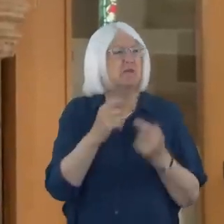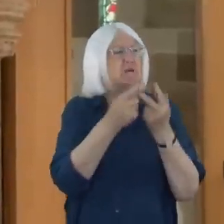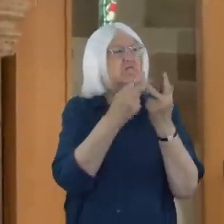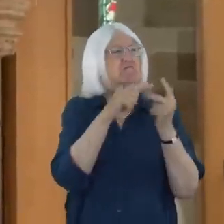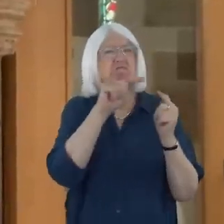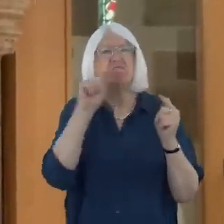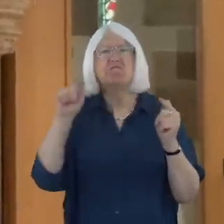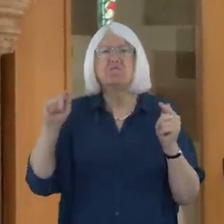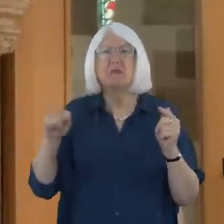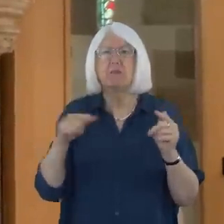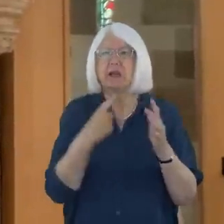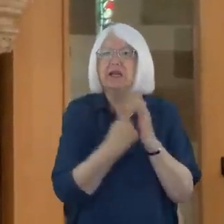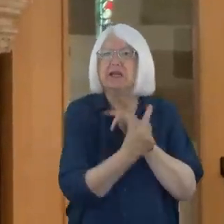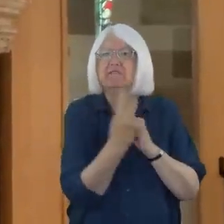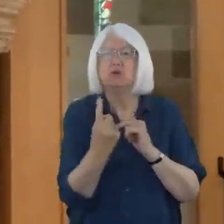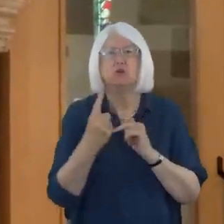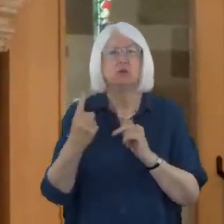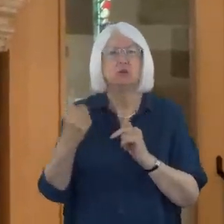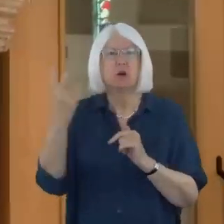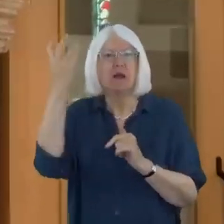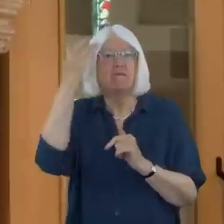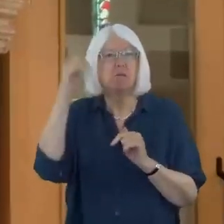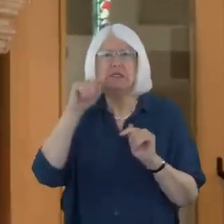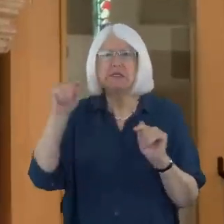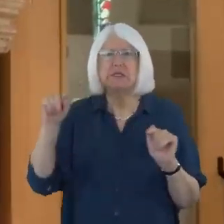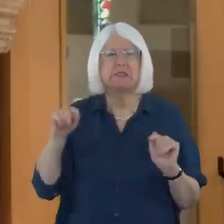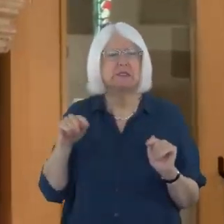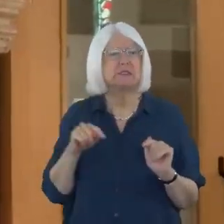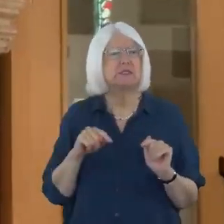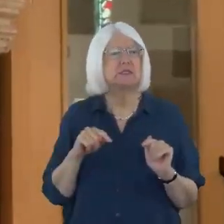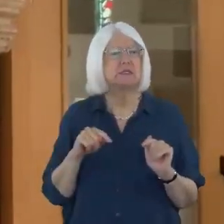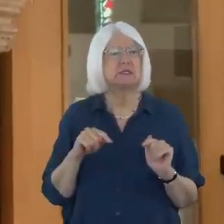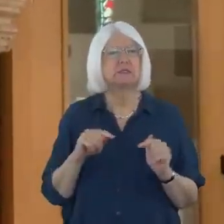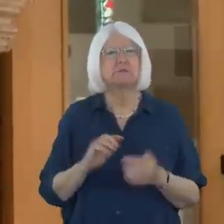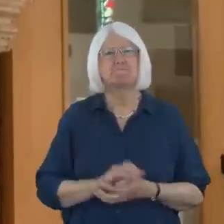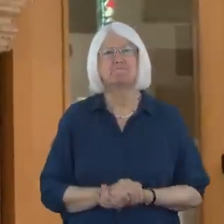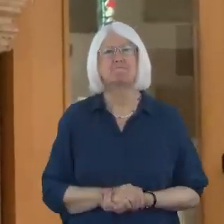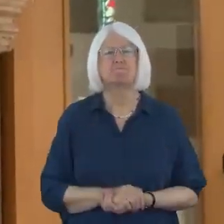and individuals throughout our world.